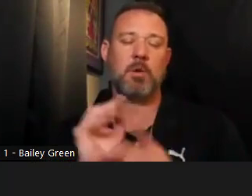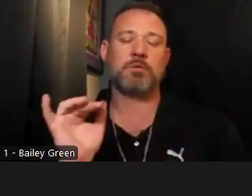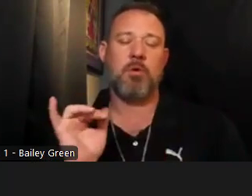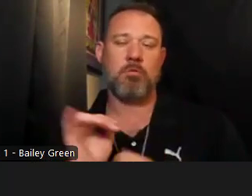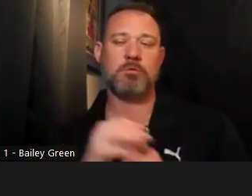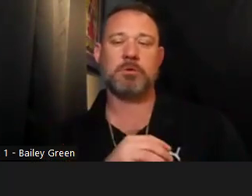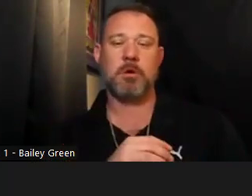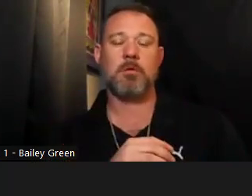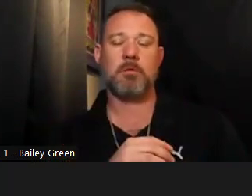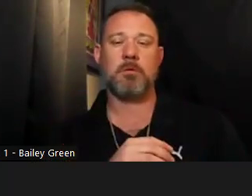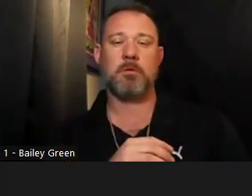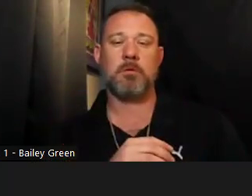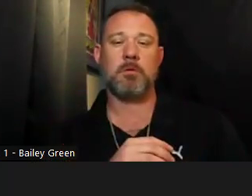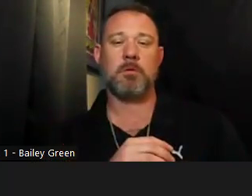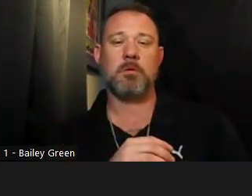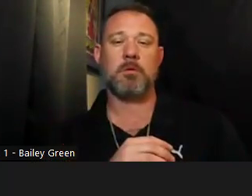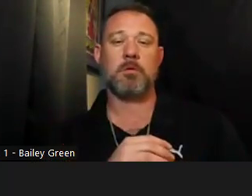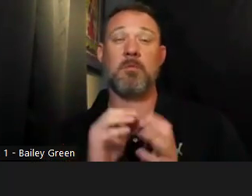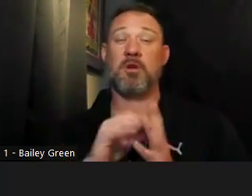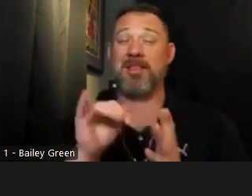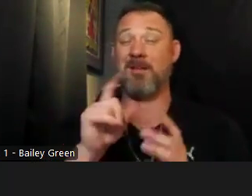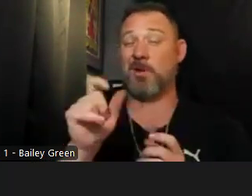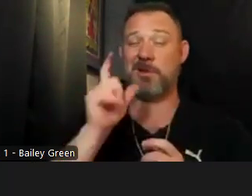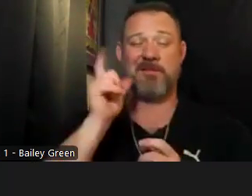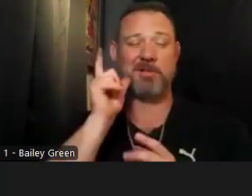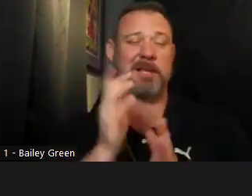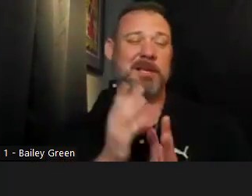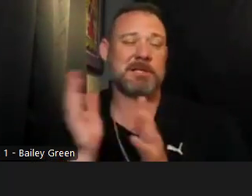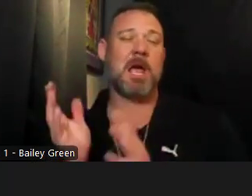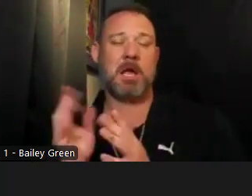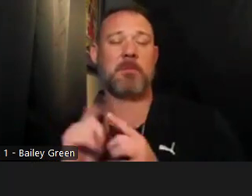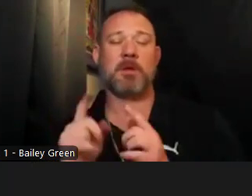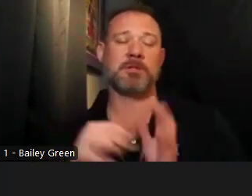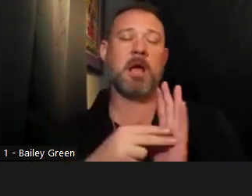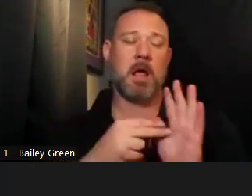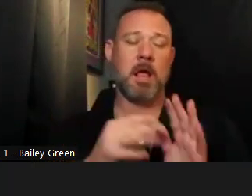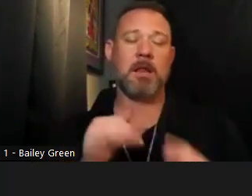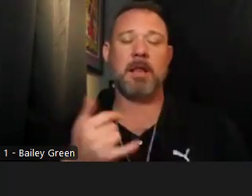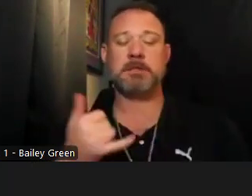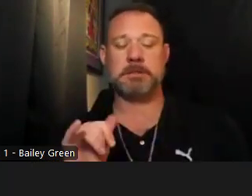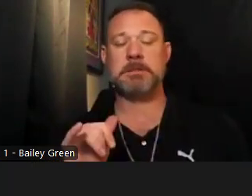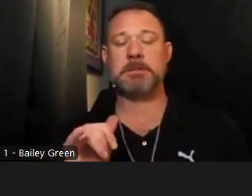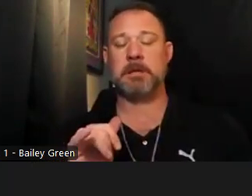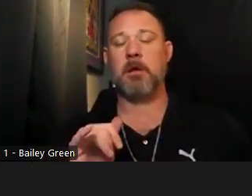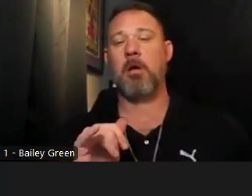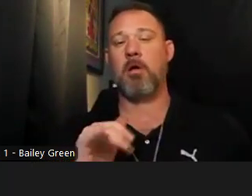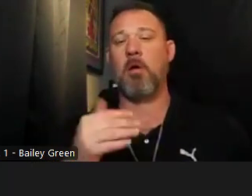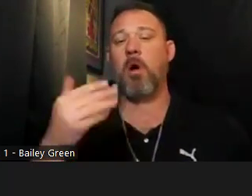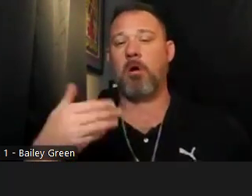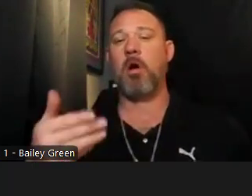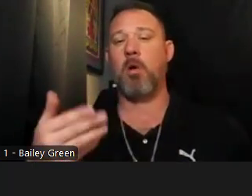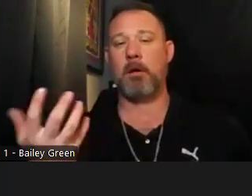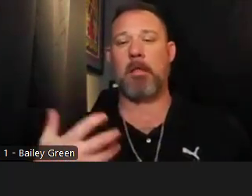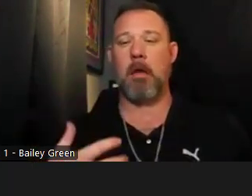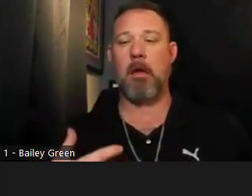So even putting the question of legislation aside, even just highlighting that that is still an area where ongoing collaboration could